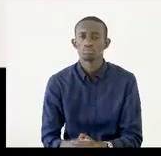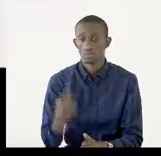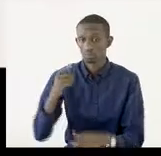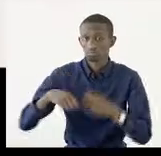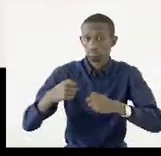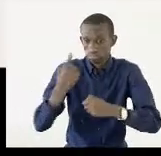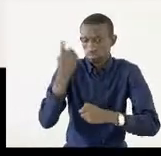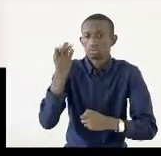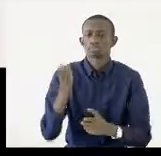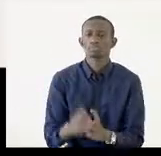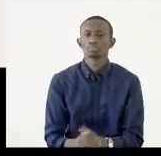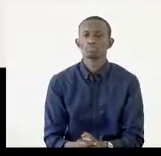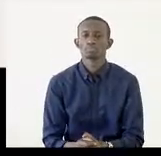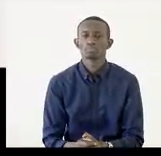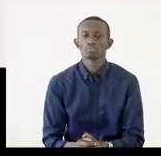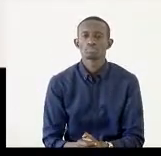reactions